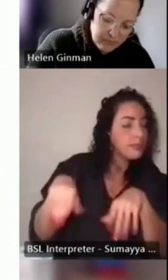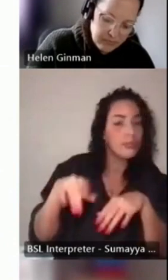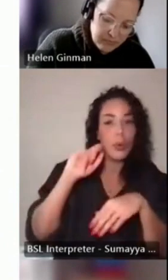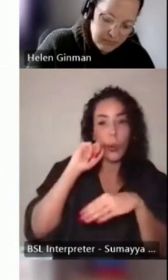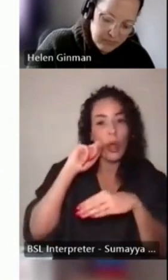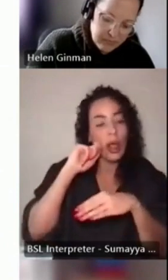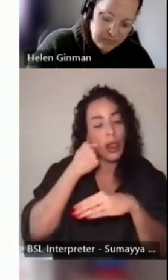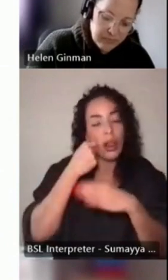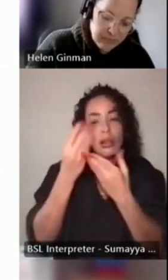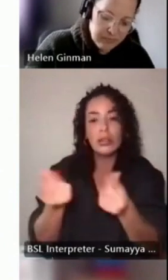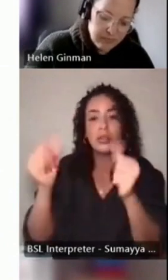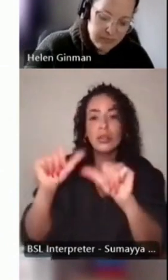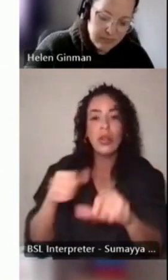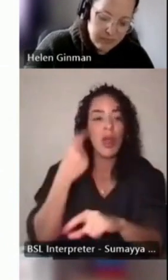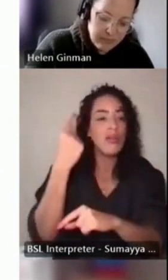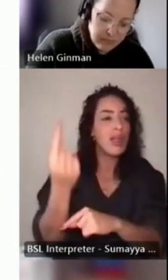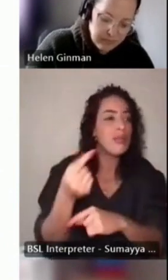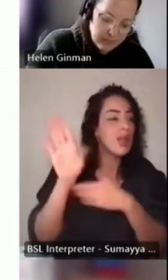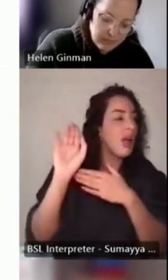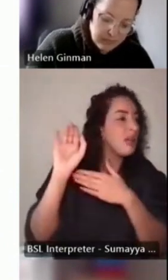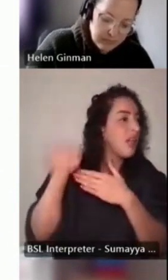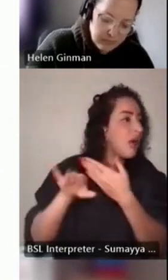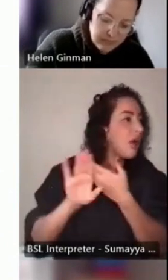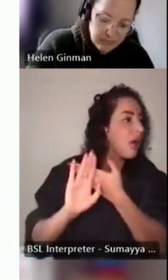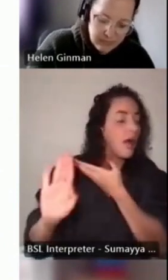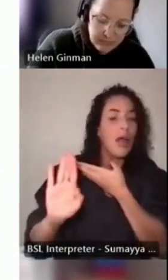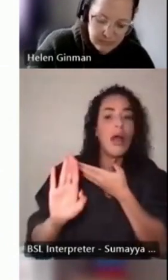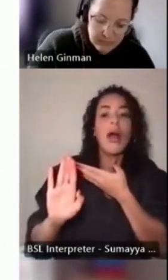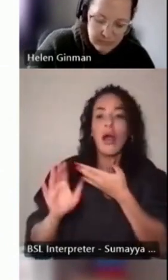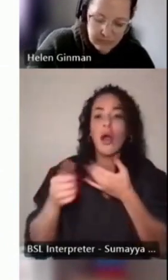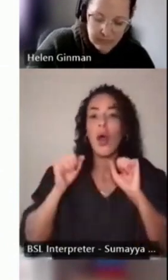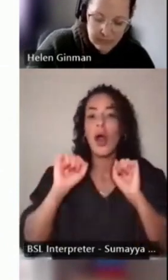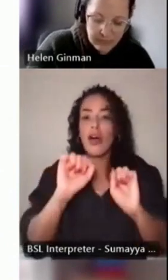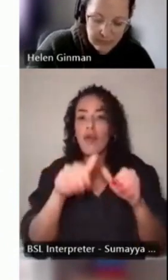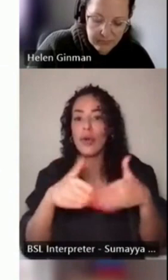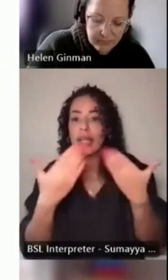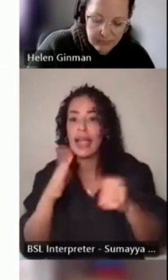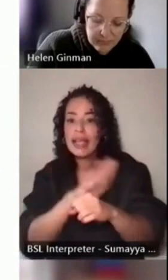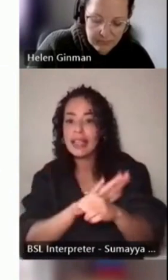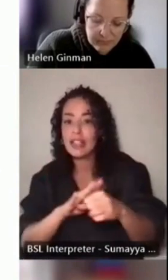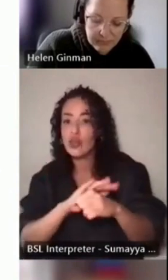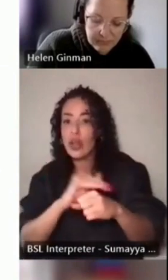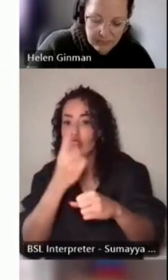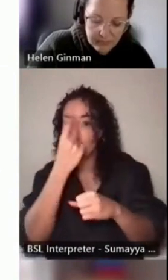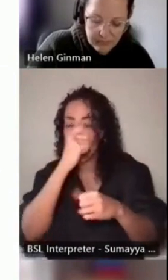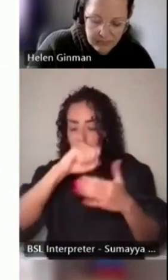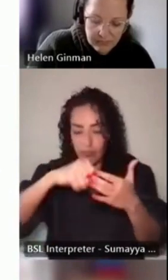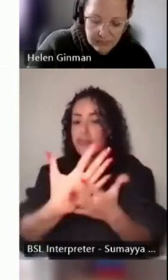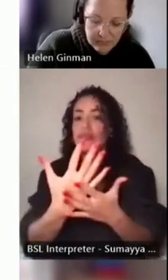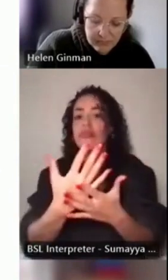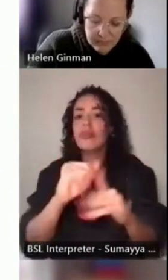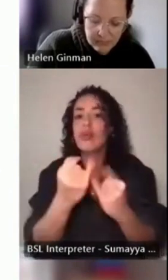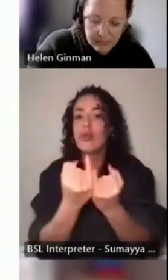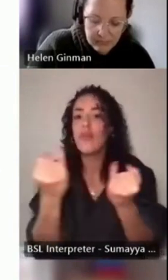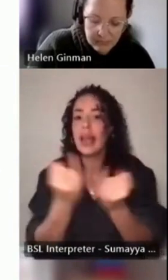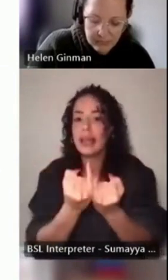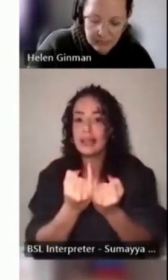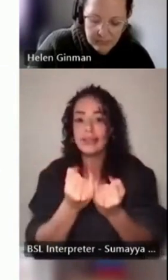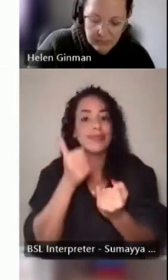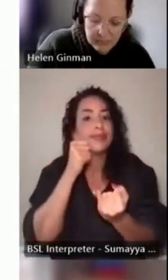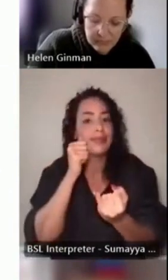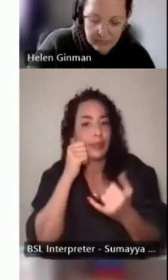their own, or avoiding situations that may lead to conflict altogether. So I know there's definitely been